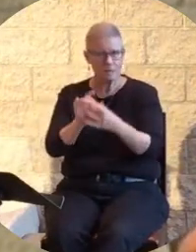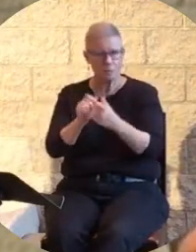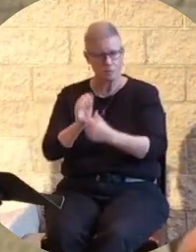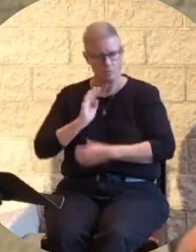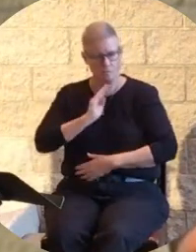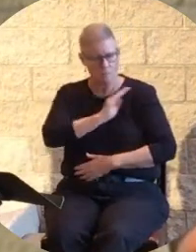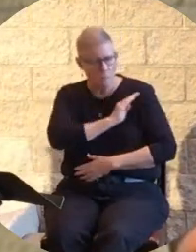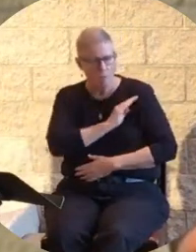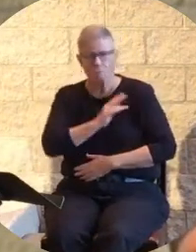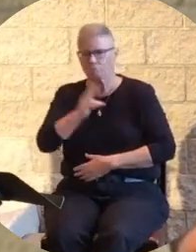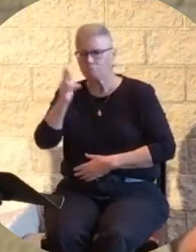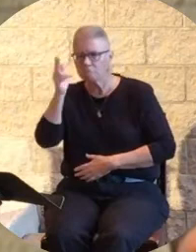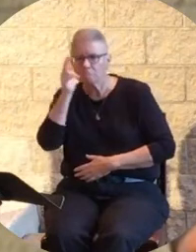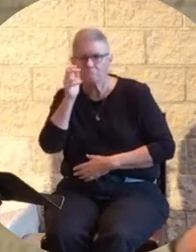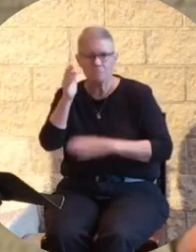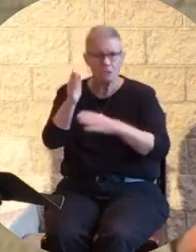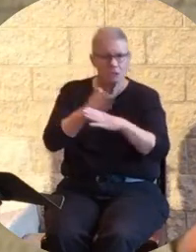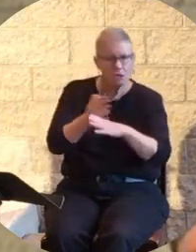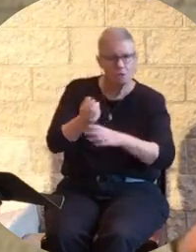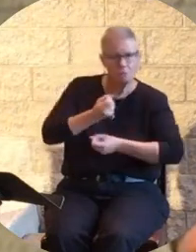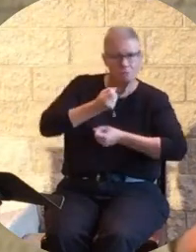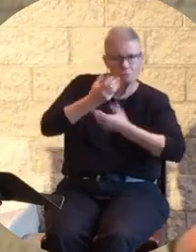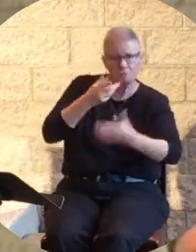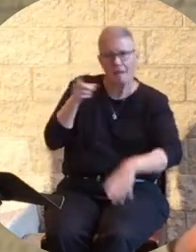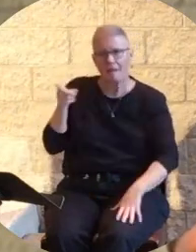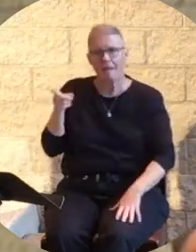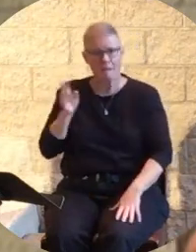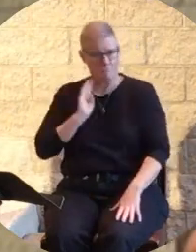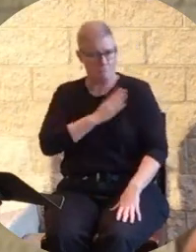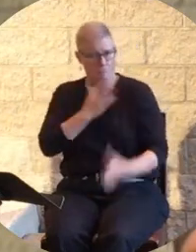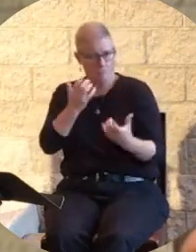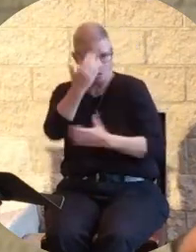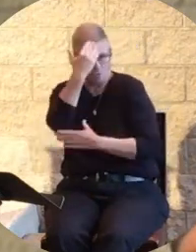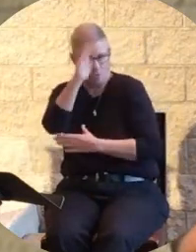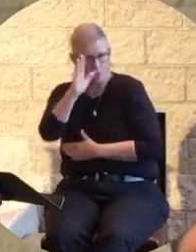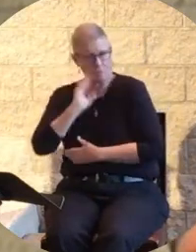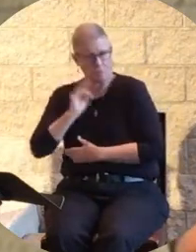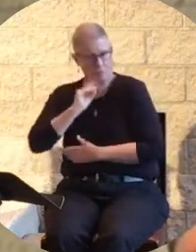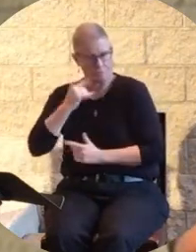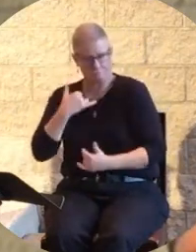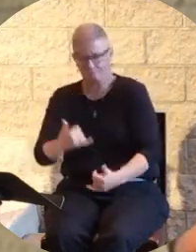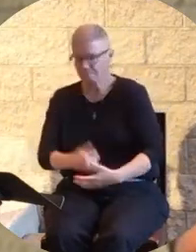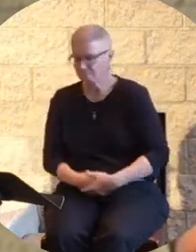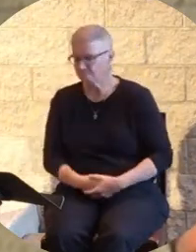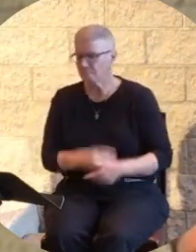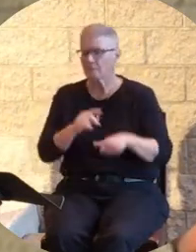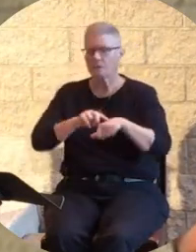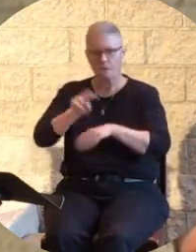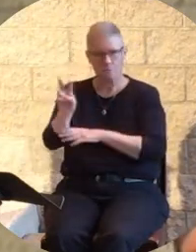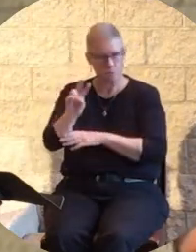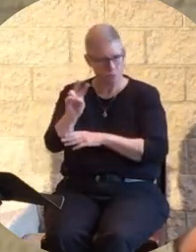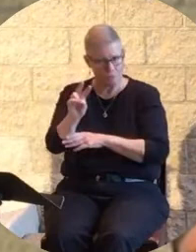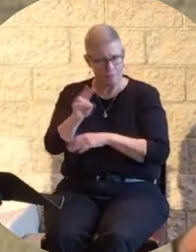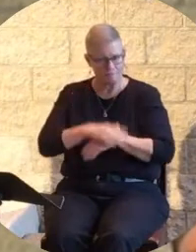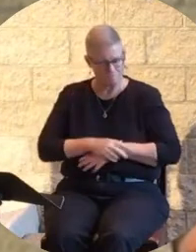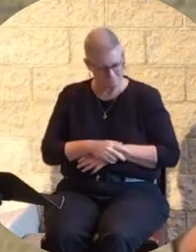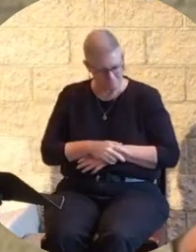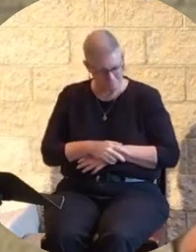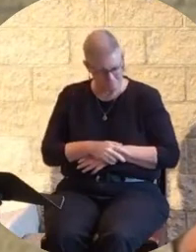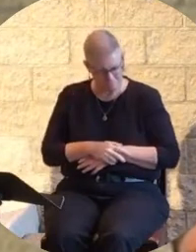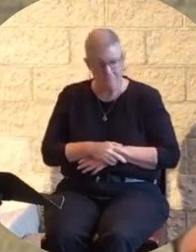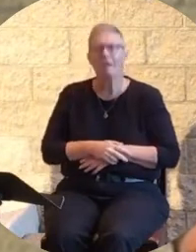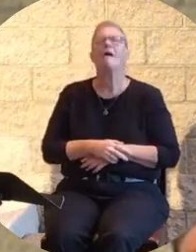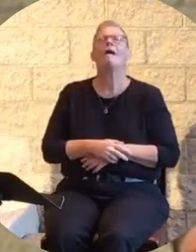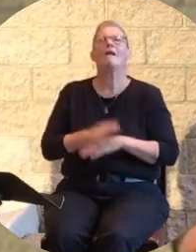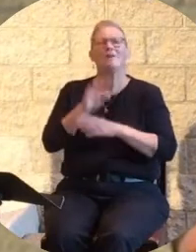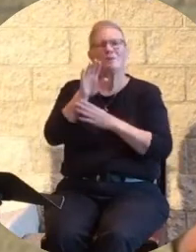to hear what your experience is like. At 2 p.m. Central, Zoom in with your dearly beloved pet